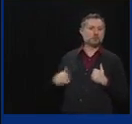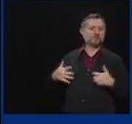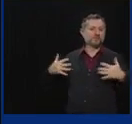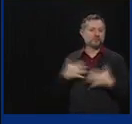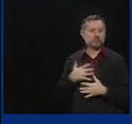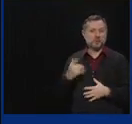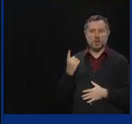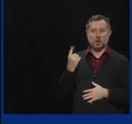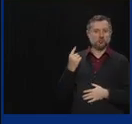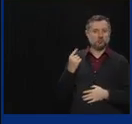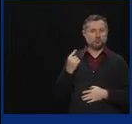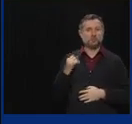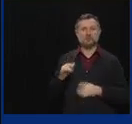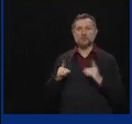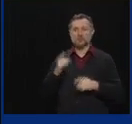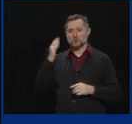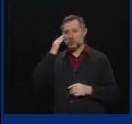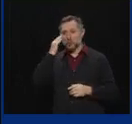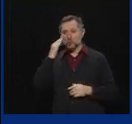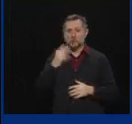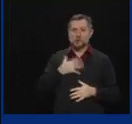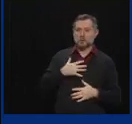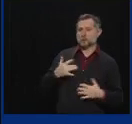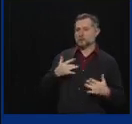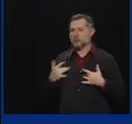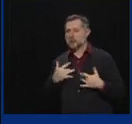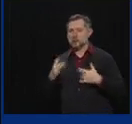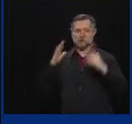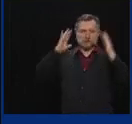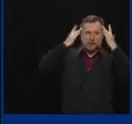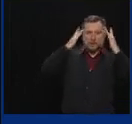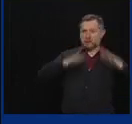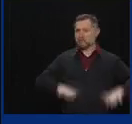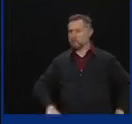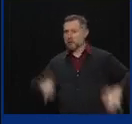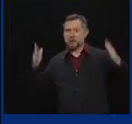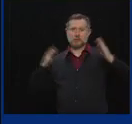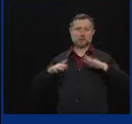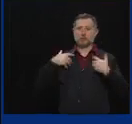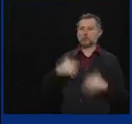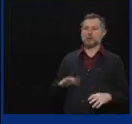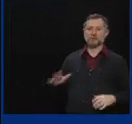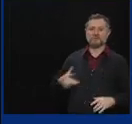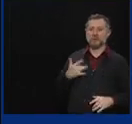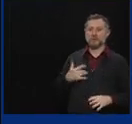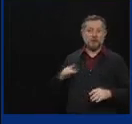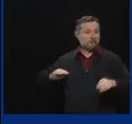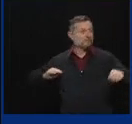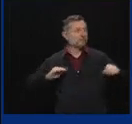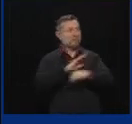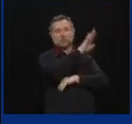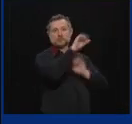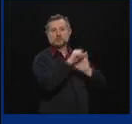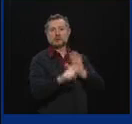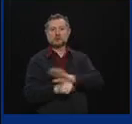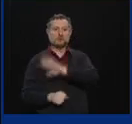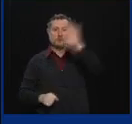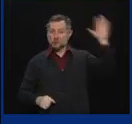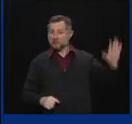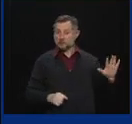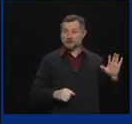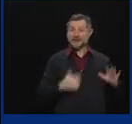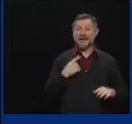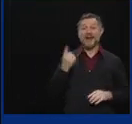is that we don't want that same experience to be shared elsewhere in the state, because in the first wave, the second wave, it was not the